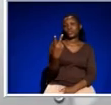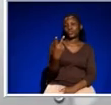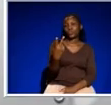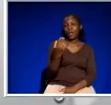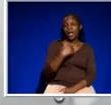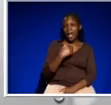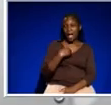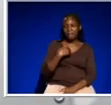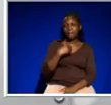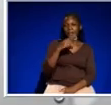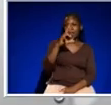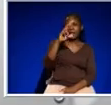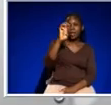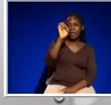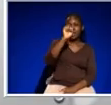respiration.